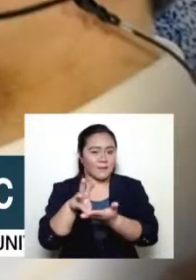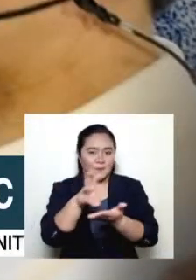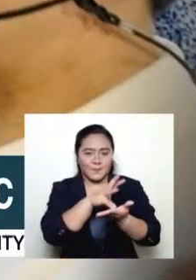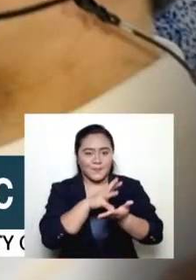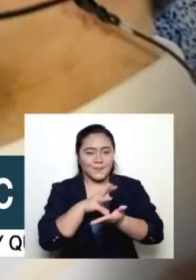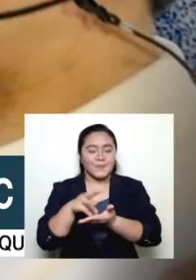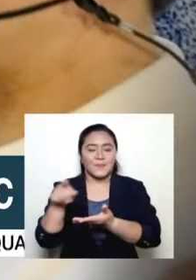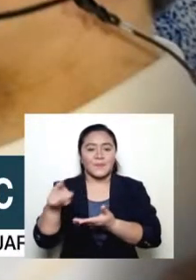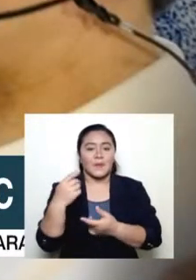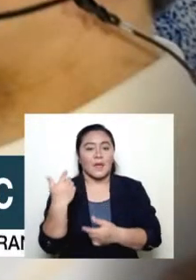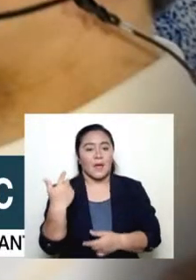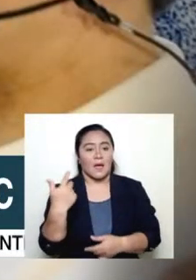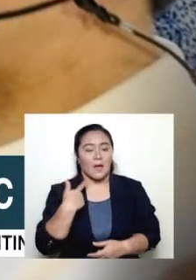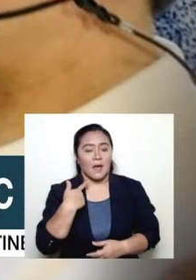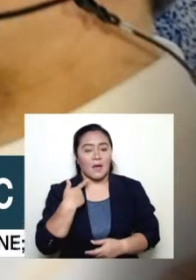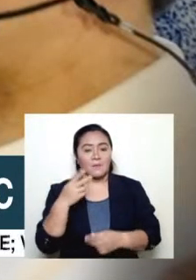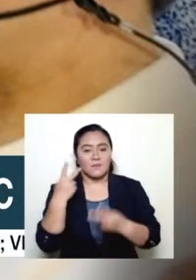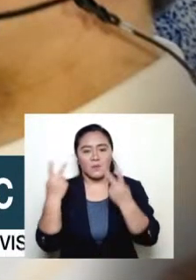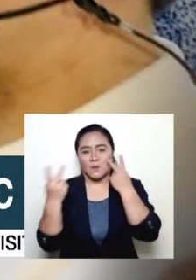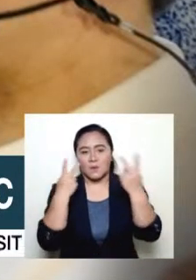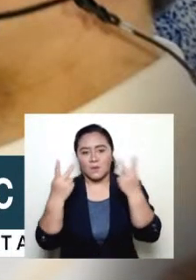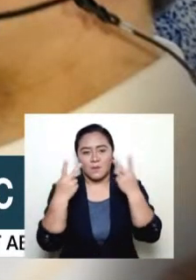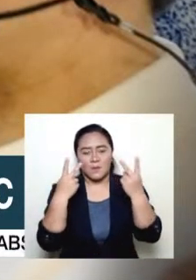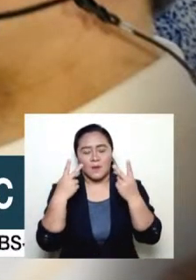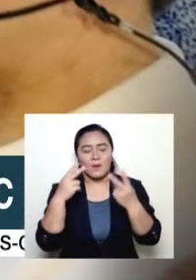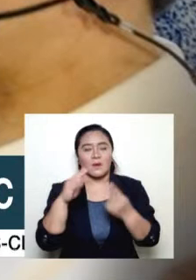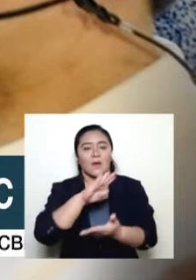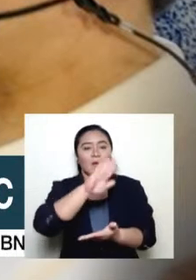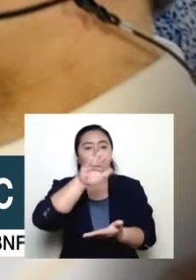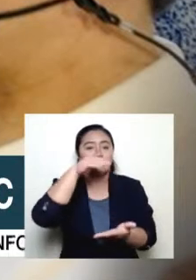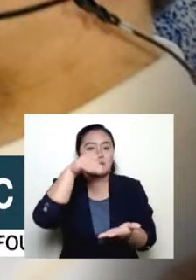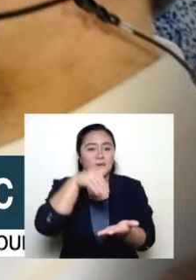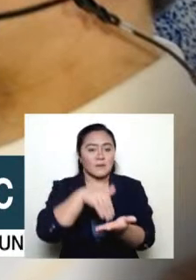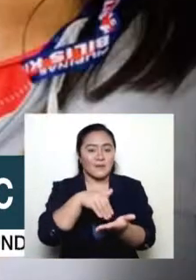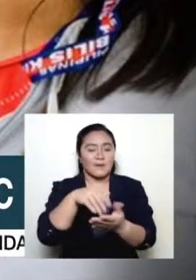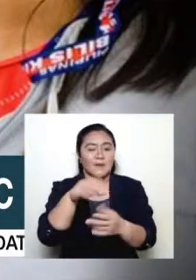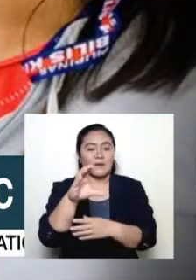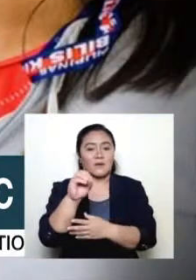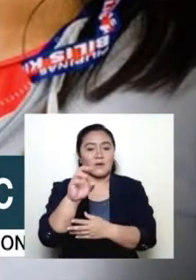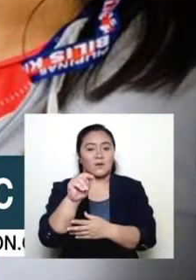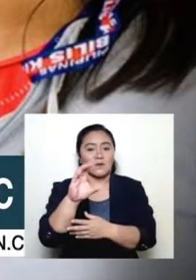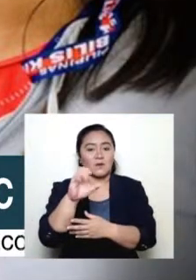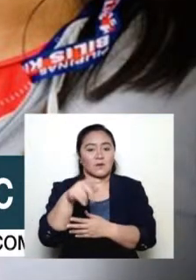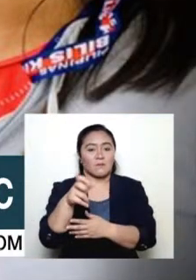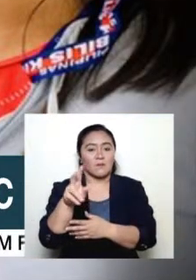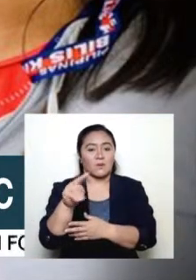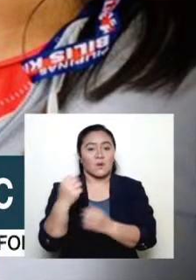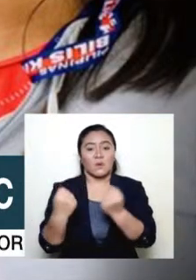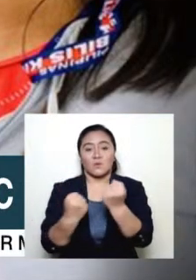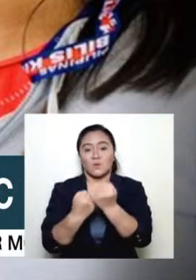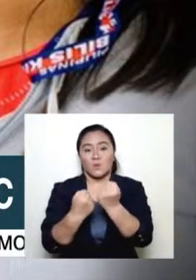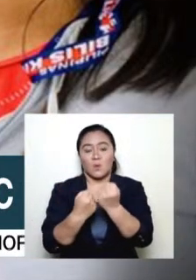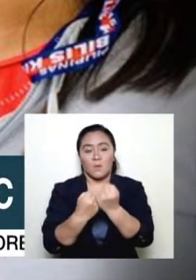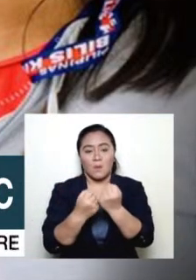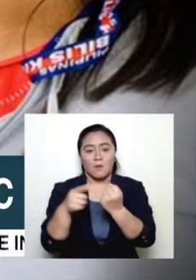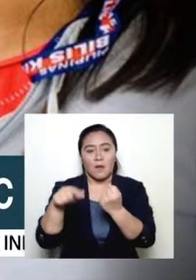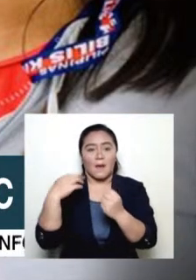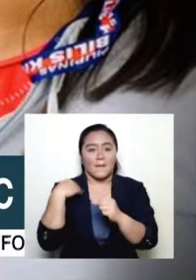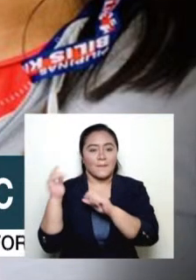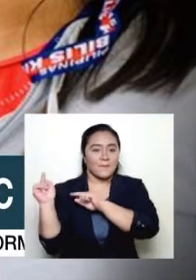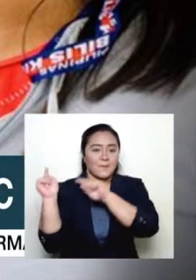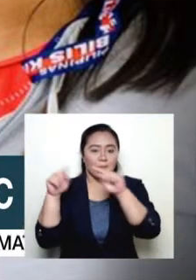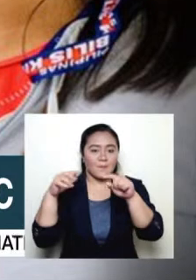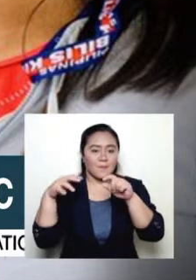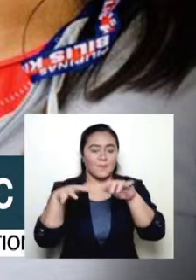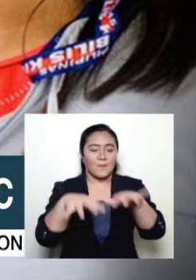plate visited a shopping center in Concepcion where they were warmly greeted by supporters and mall goers. Their arrival actually